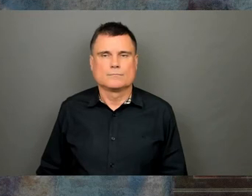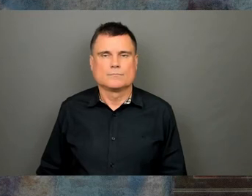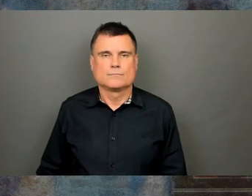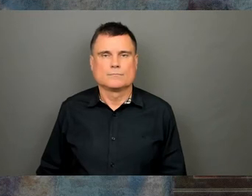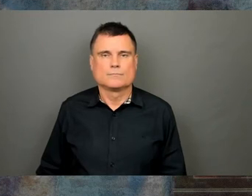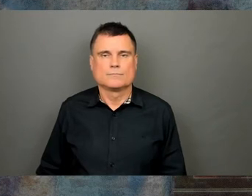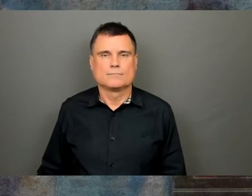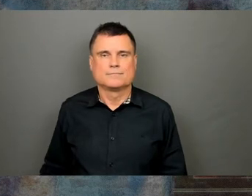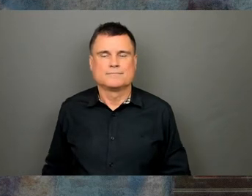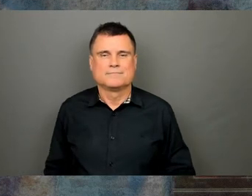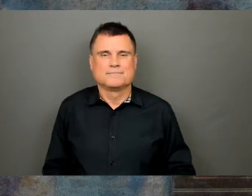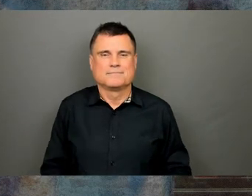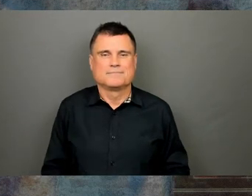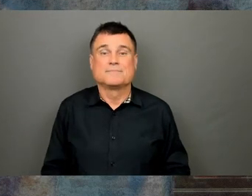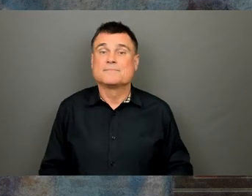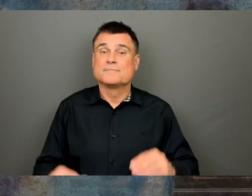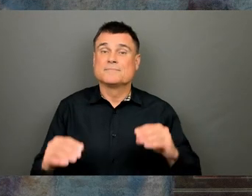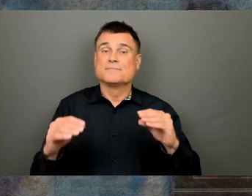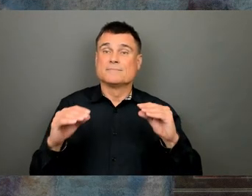Hip Hop Dance Lesson 2.